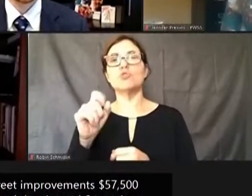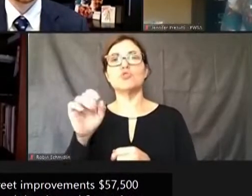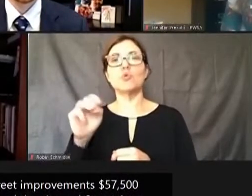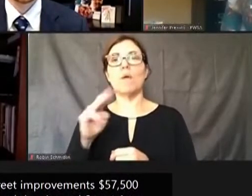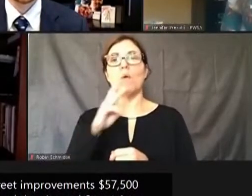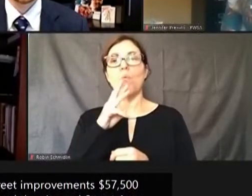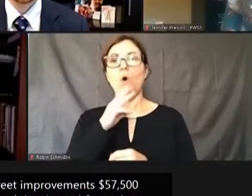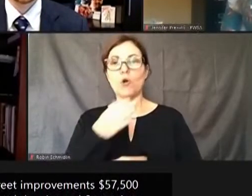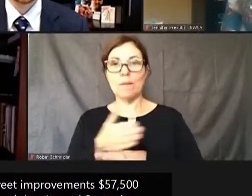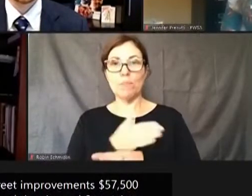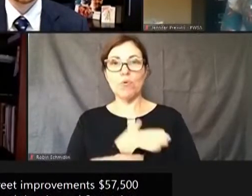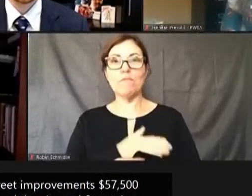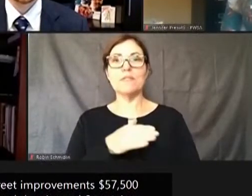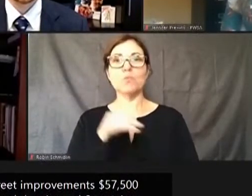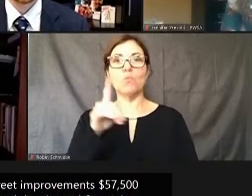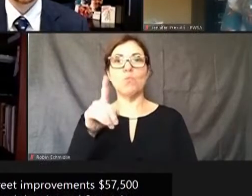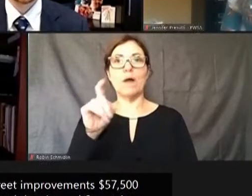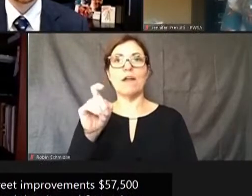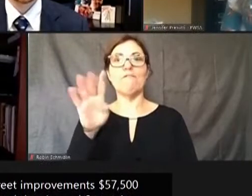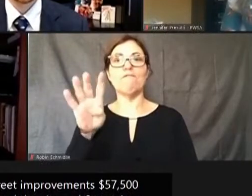$149,700 from the city and